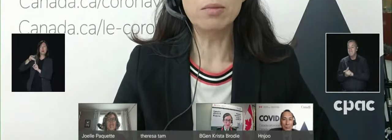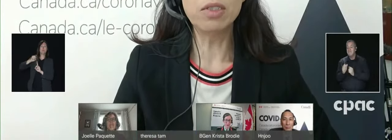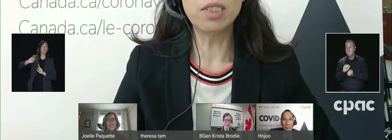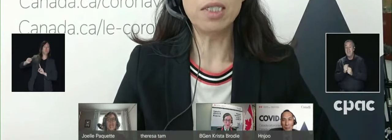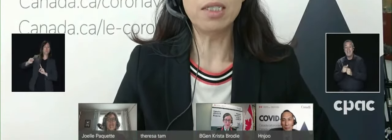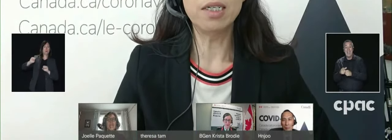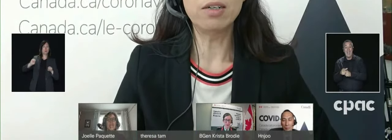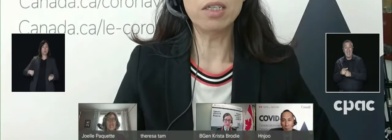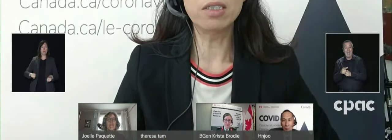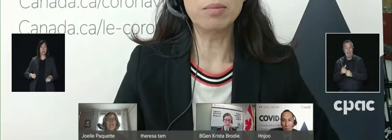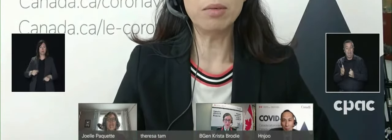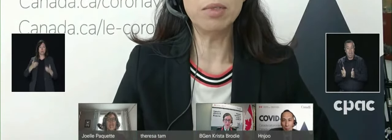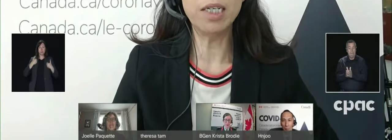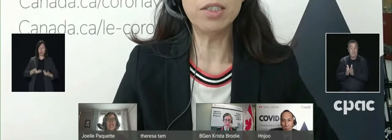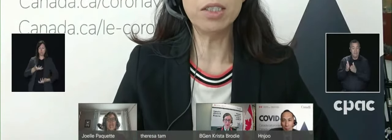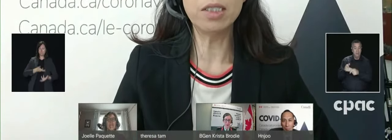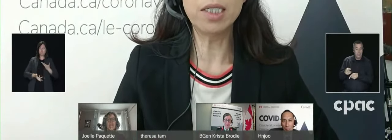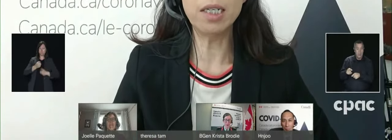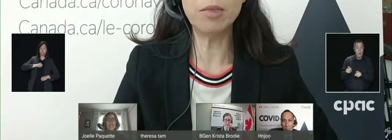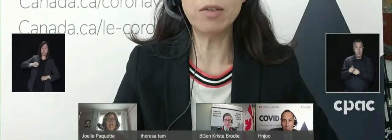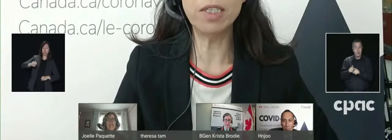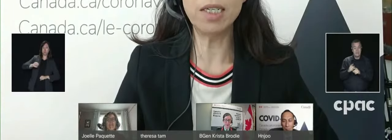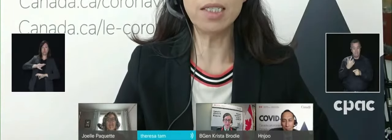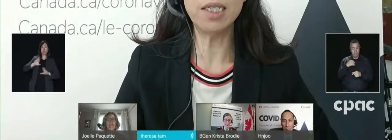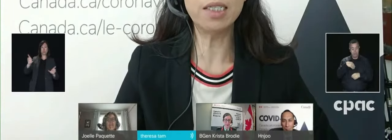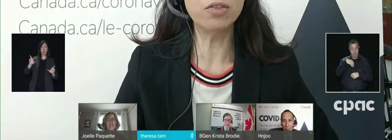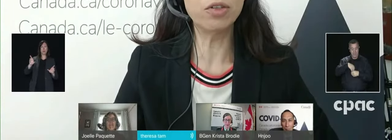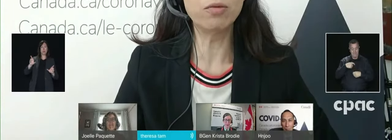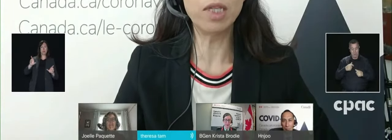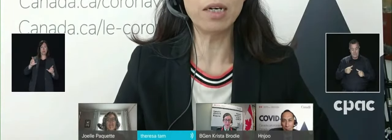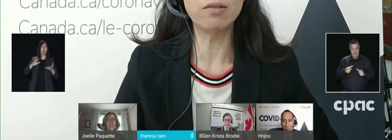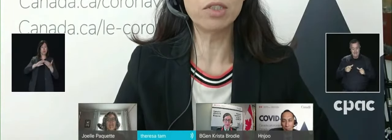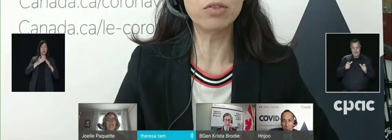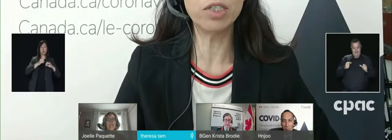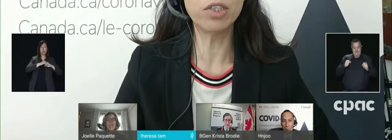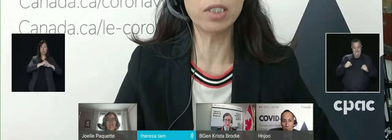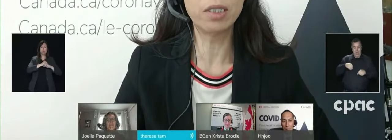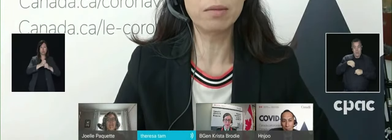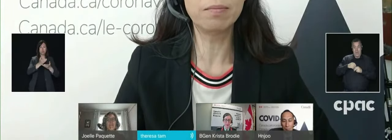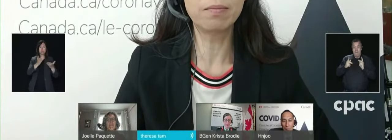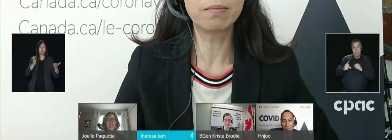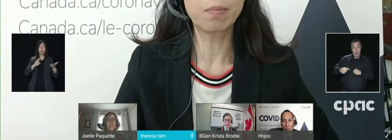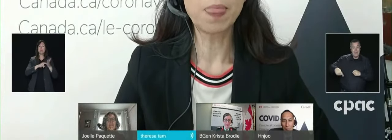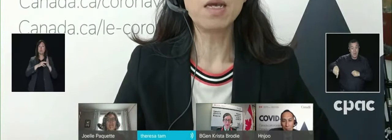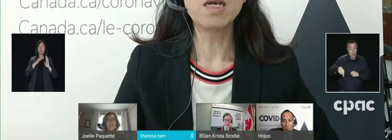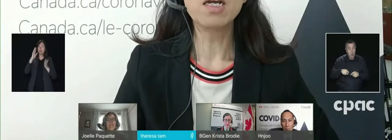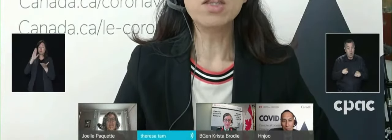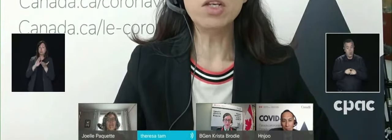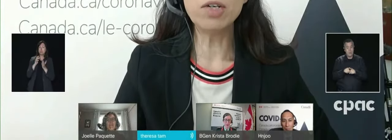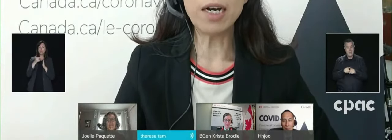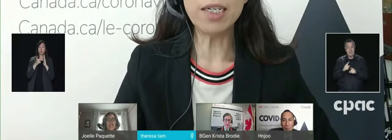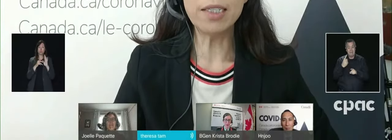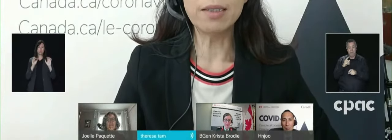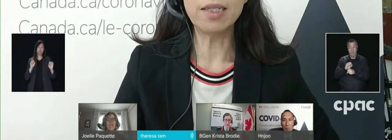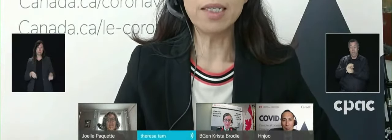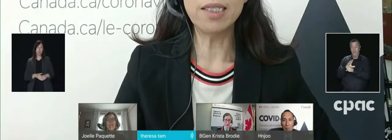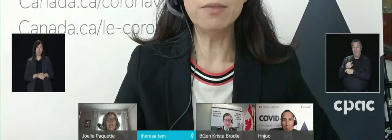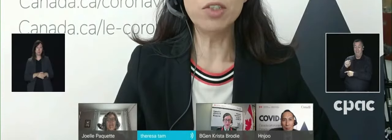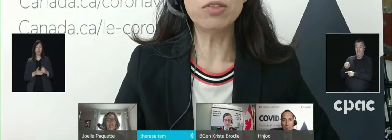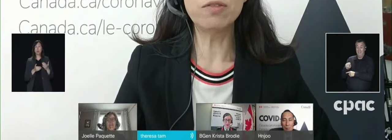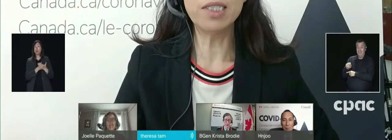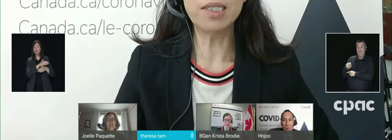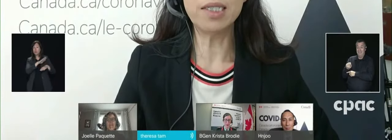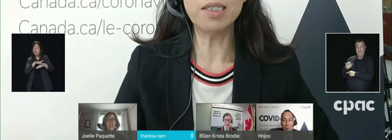strong immunity across the population to keep COVID-19 under control without restrictions. New guidance